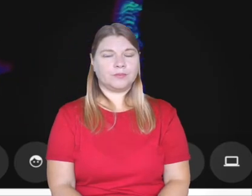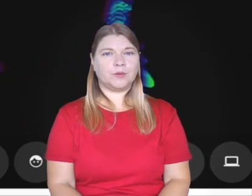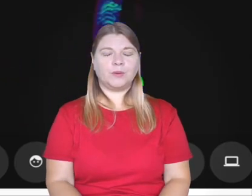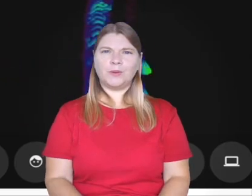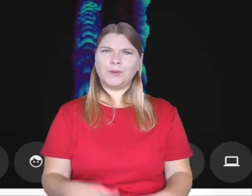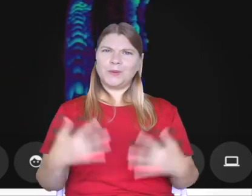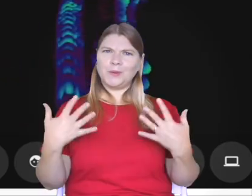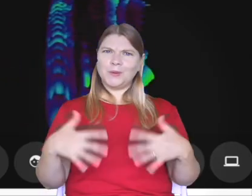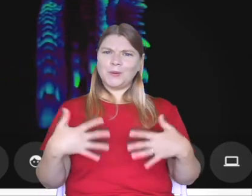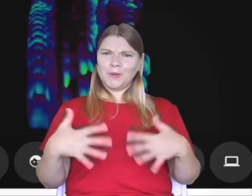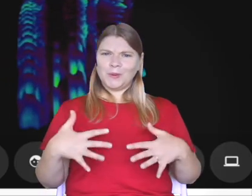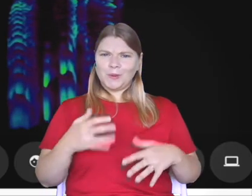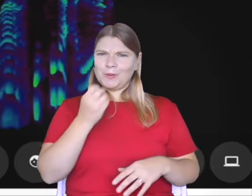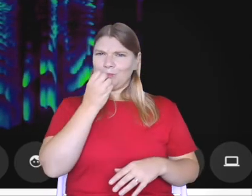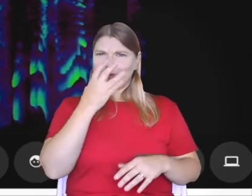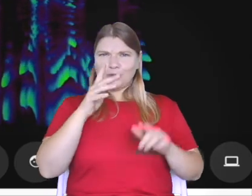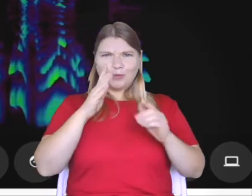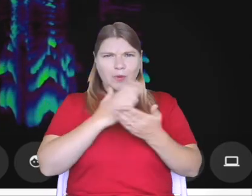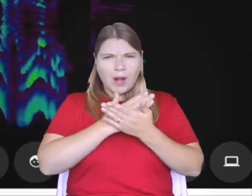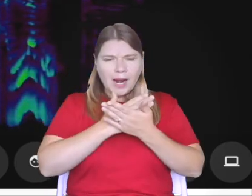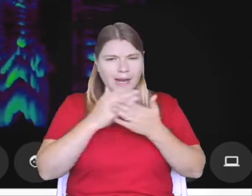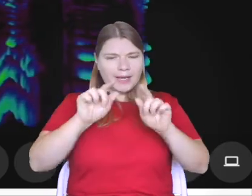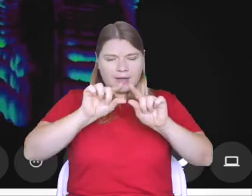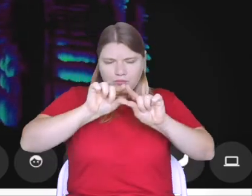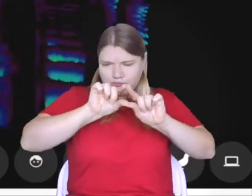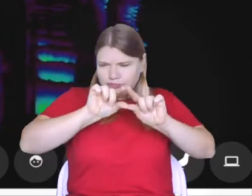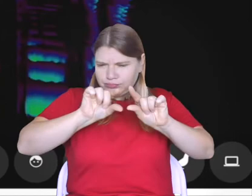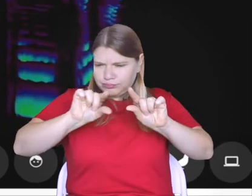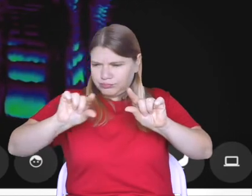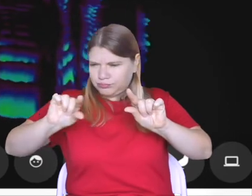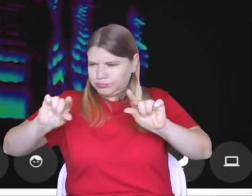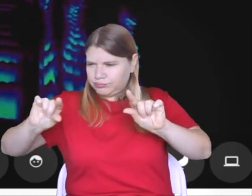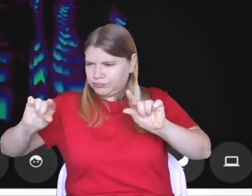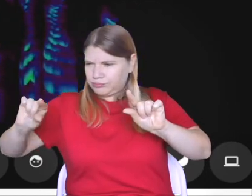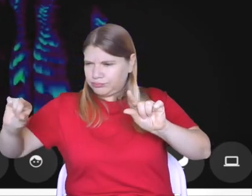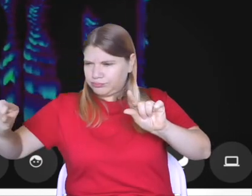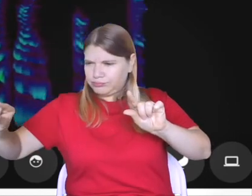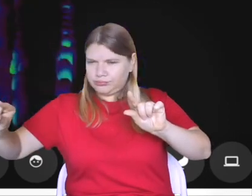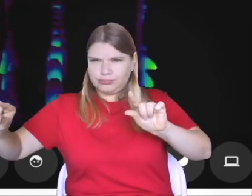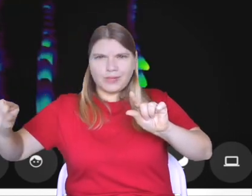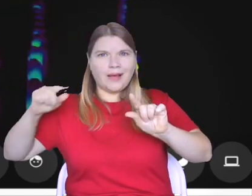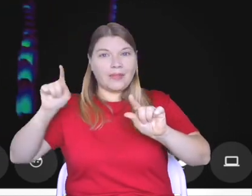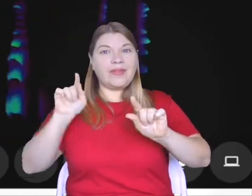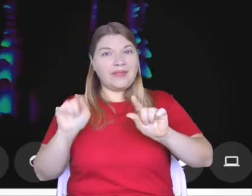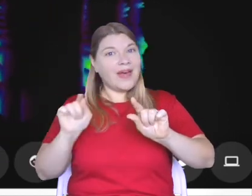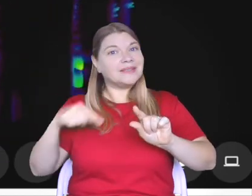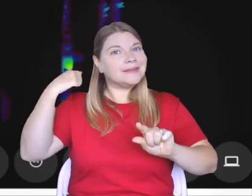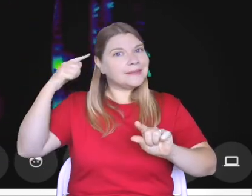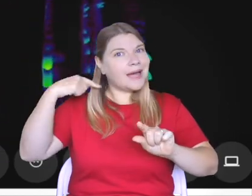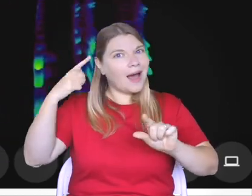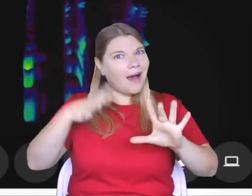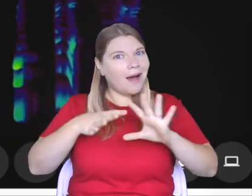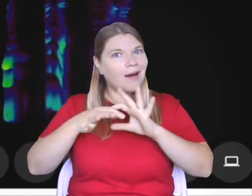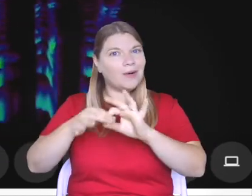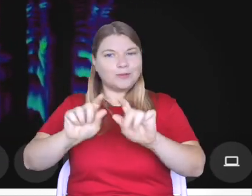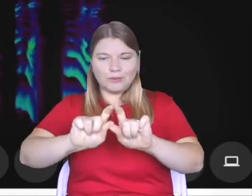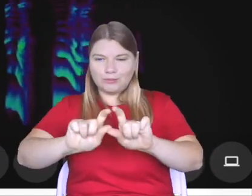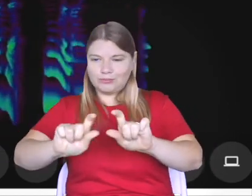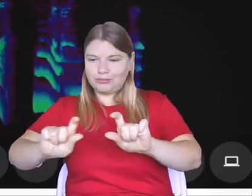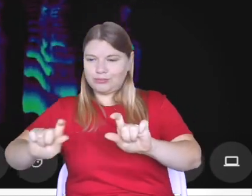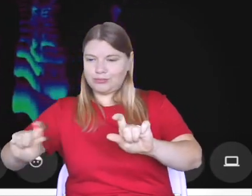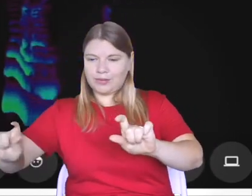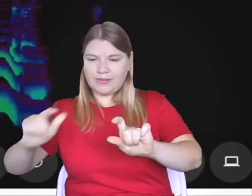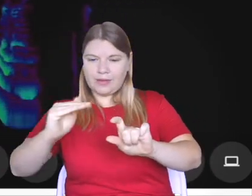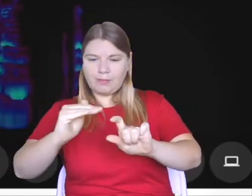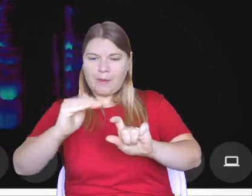Wow, did you see that? A lovely, clean, straight line of sound with other smaller lines